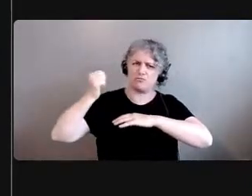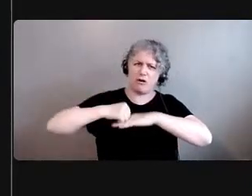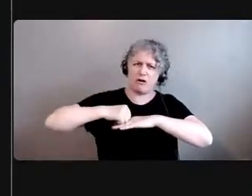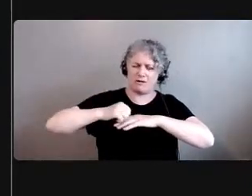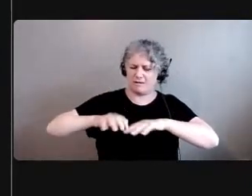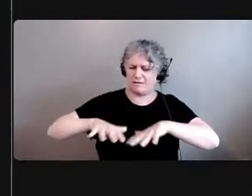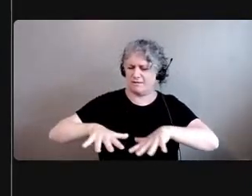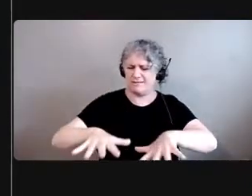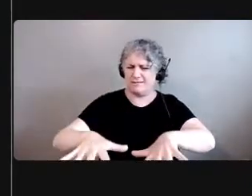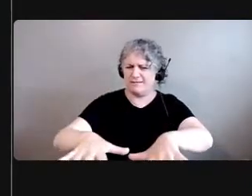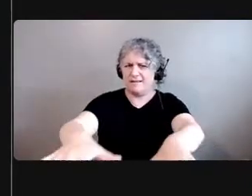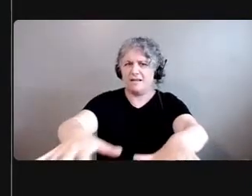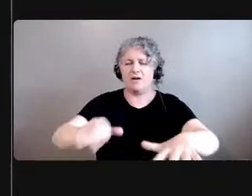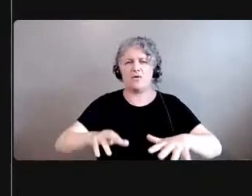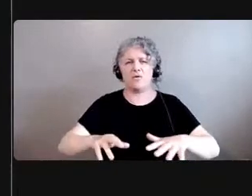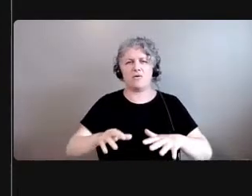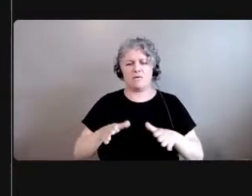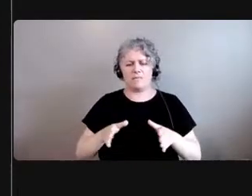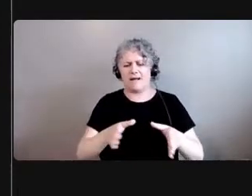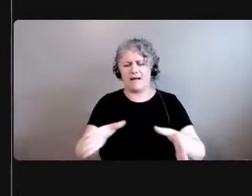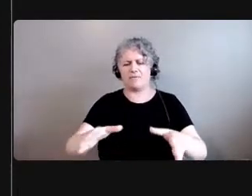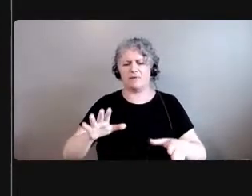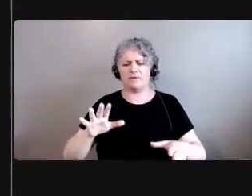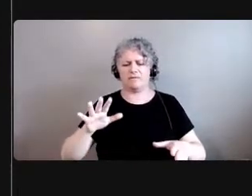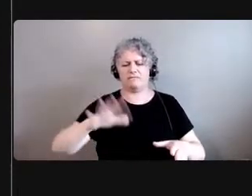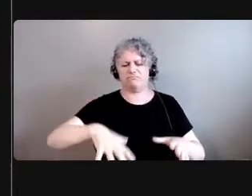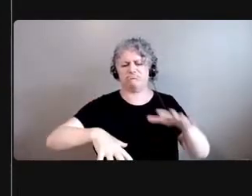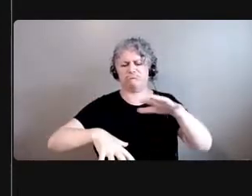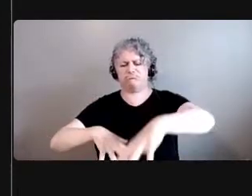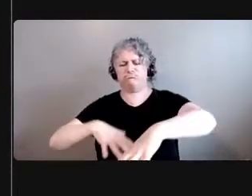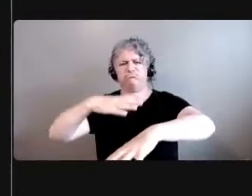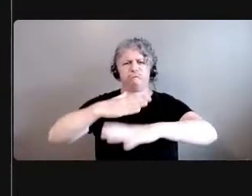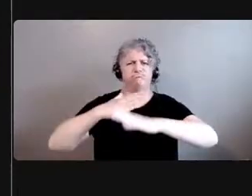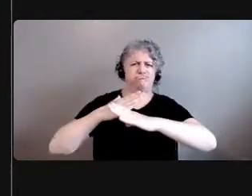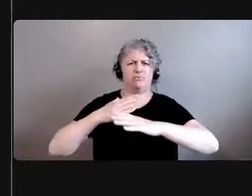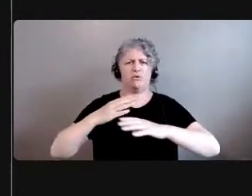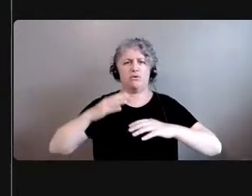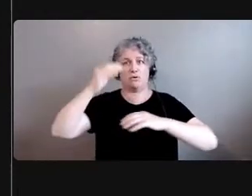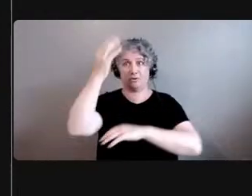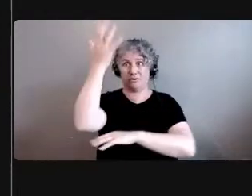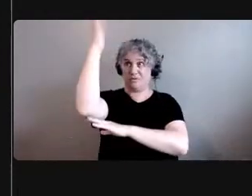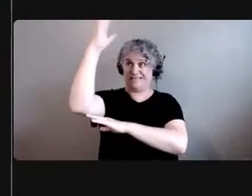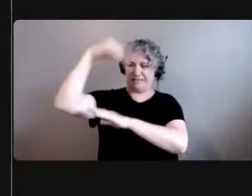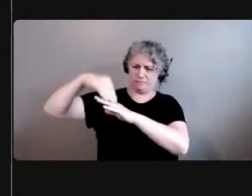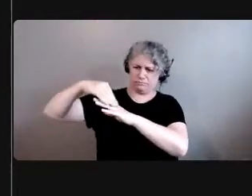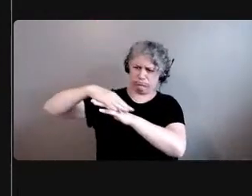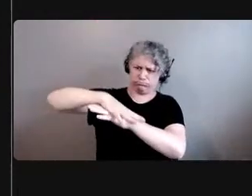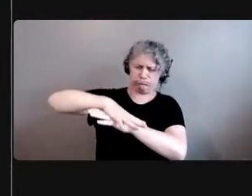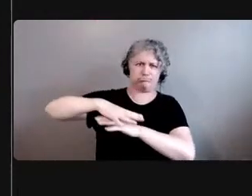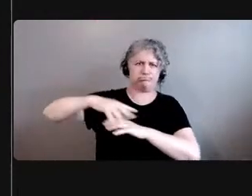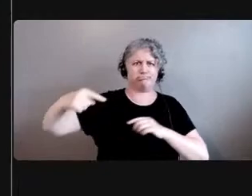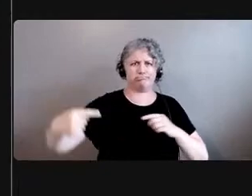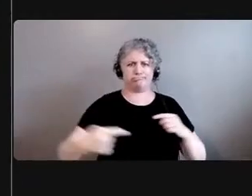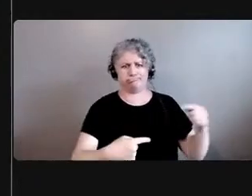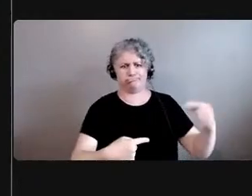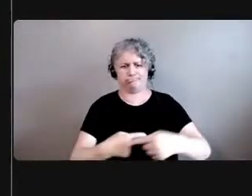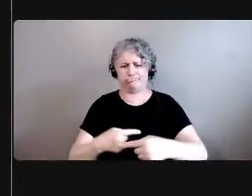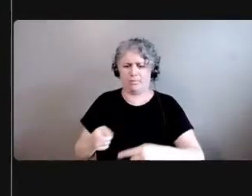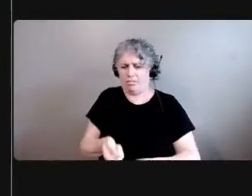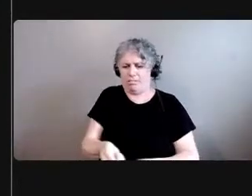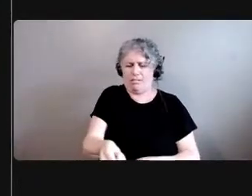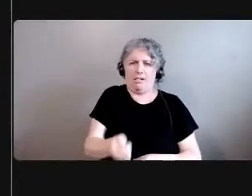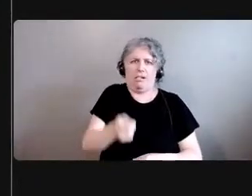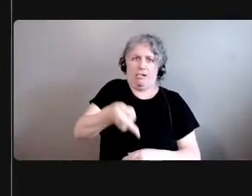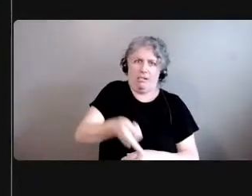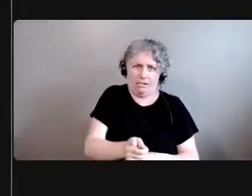paths with a lot of obstructions or roots, and paths with a lot of overhead obstacles too, because my cane